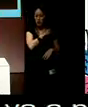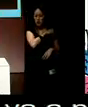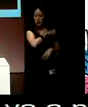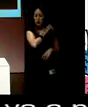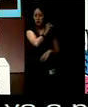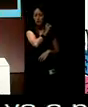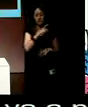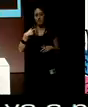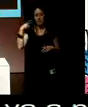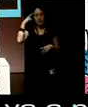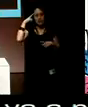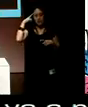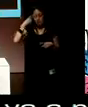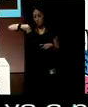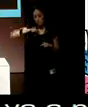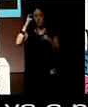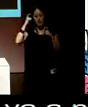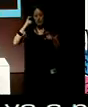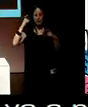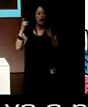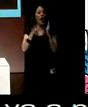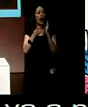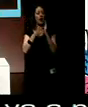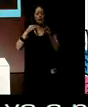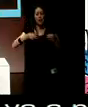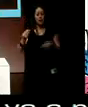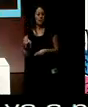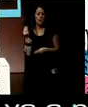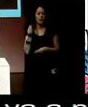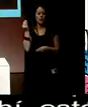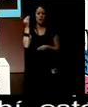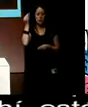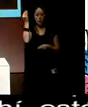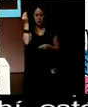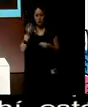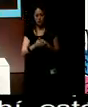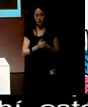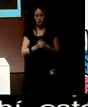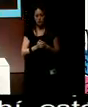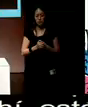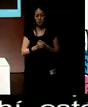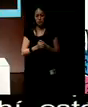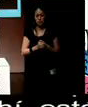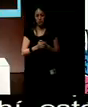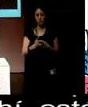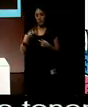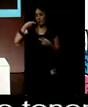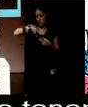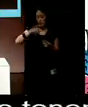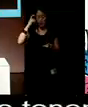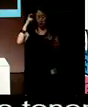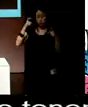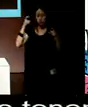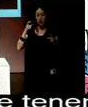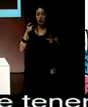quality in every way that we can. And it's also, of course, about increasing the competitive edge of companies